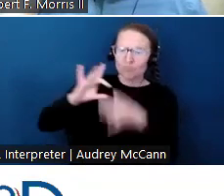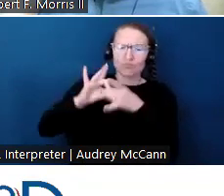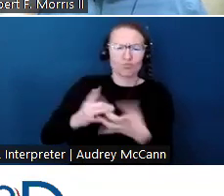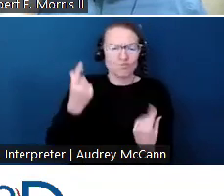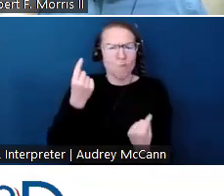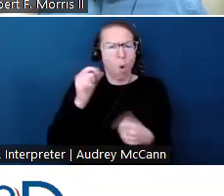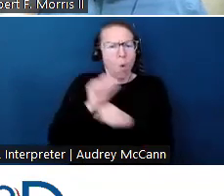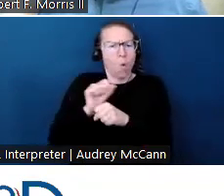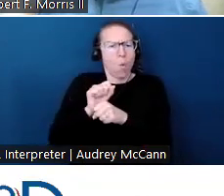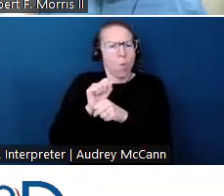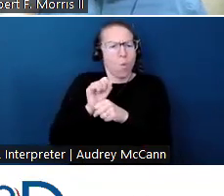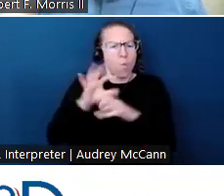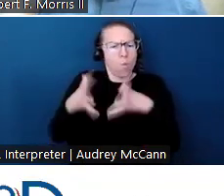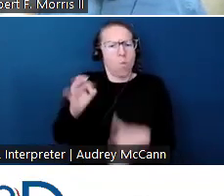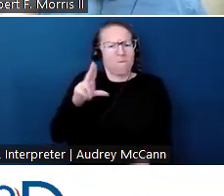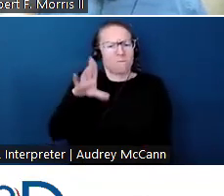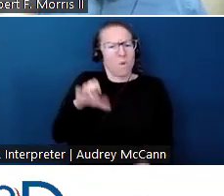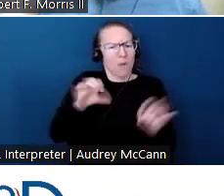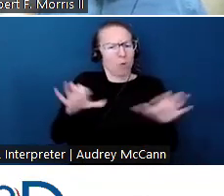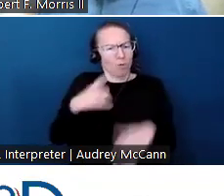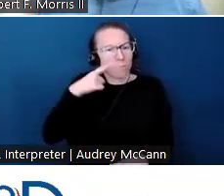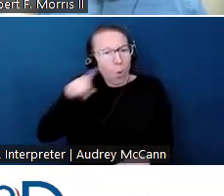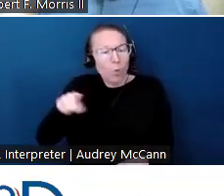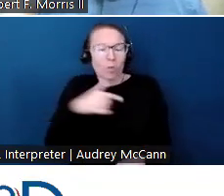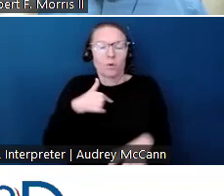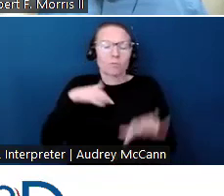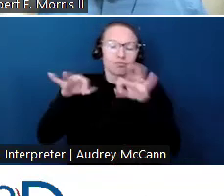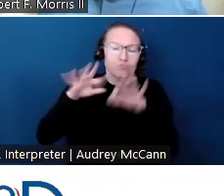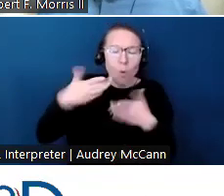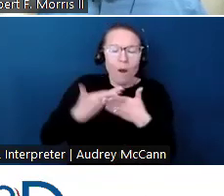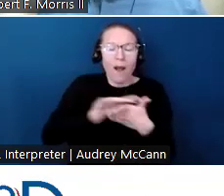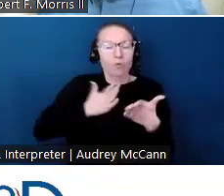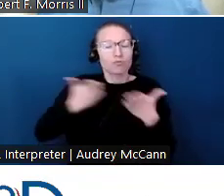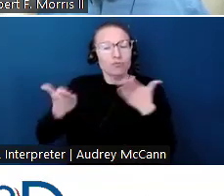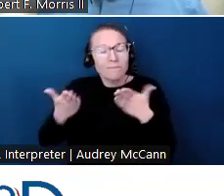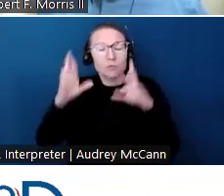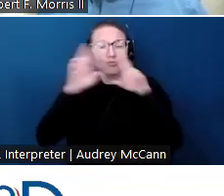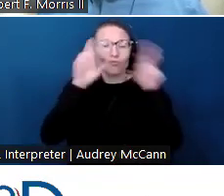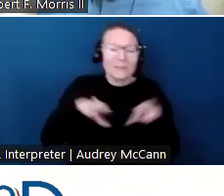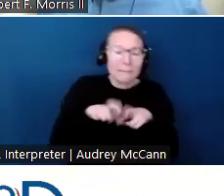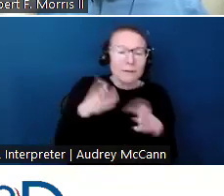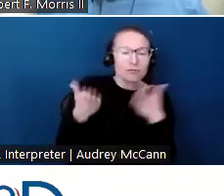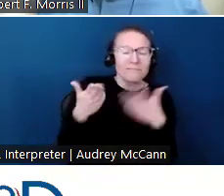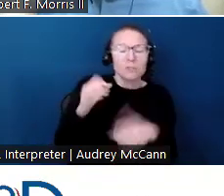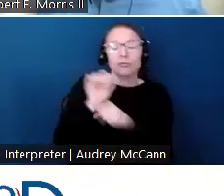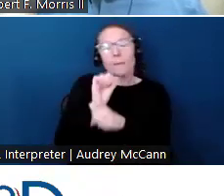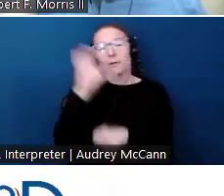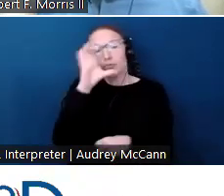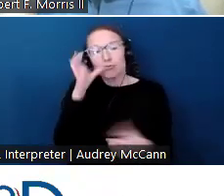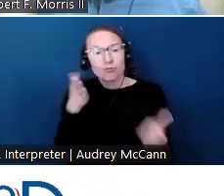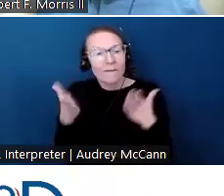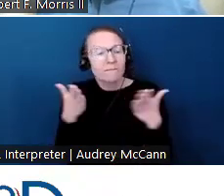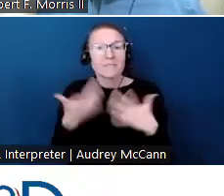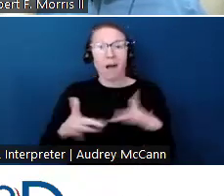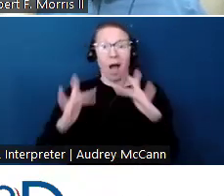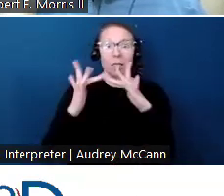do for you. And we go through all the services, the resume services, the job search services, the online